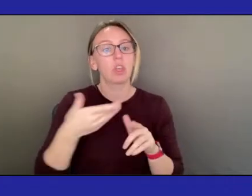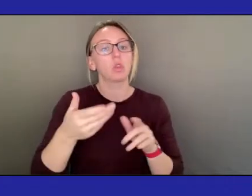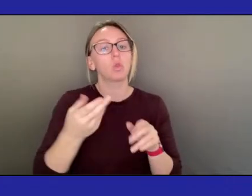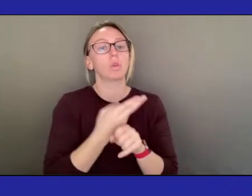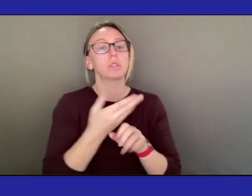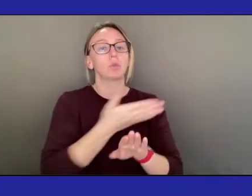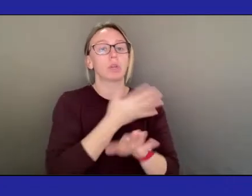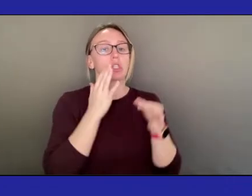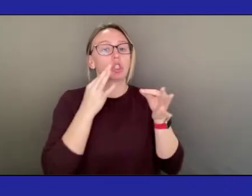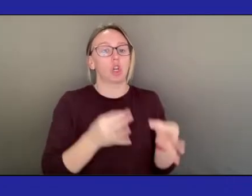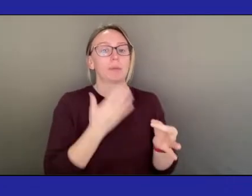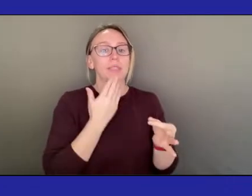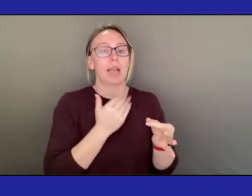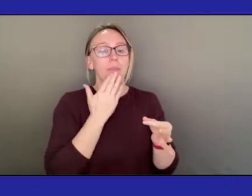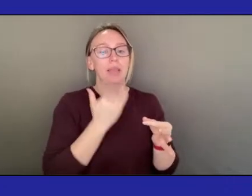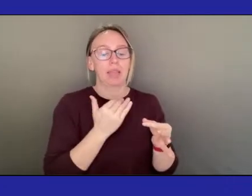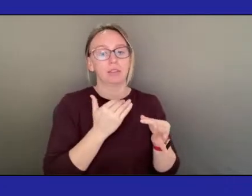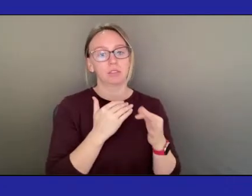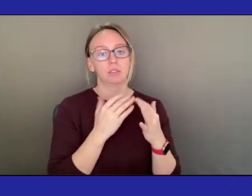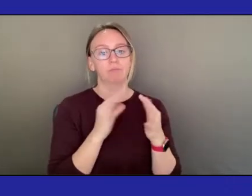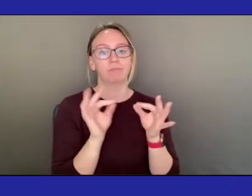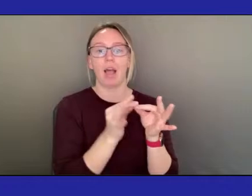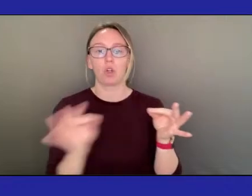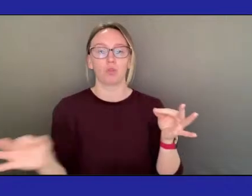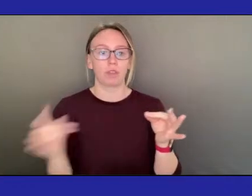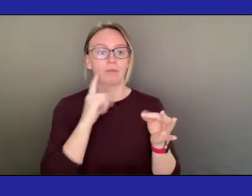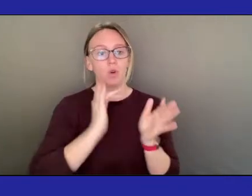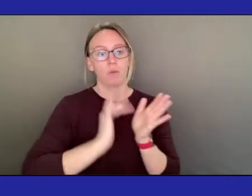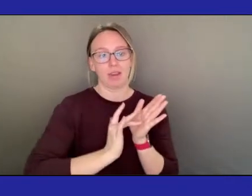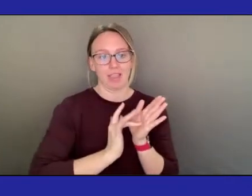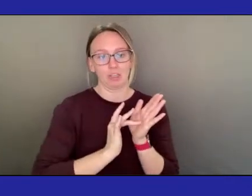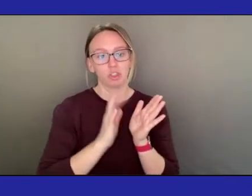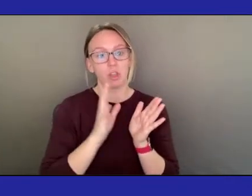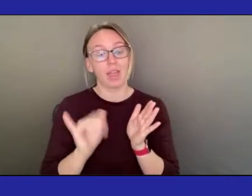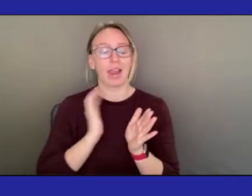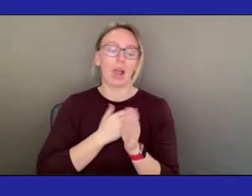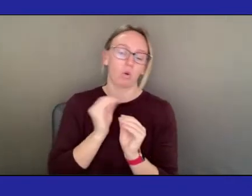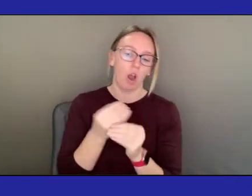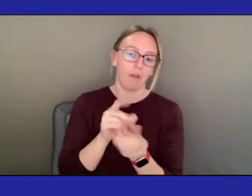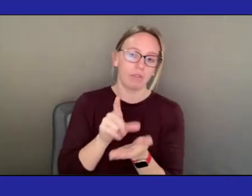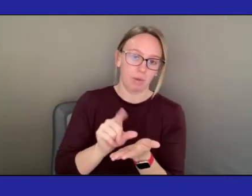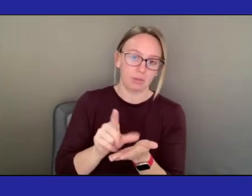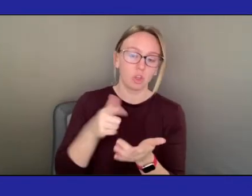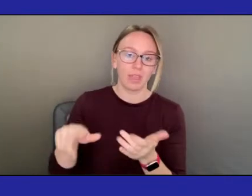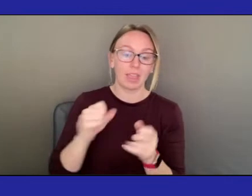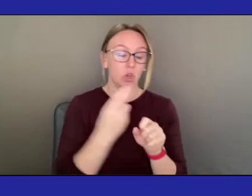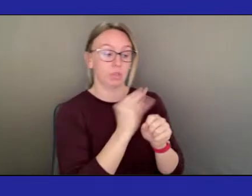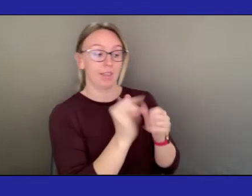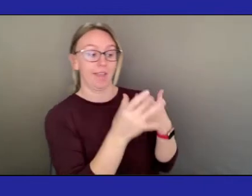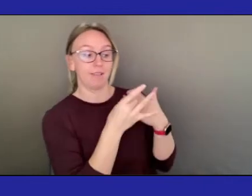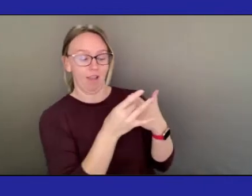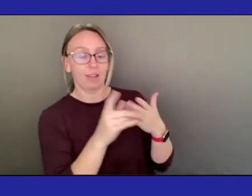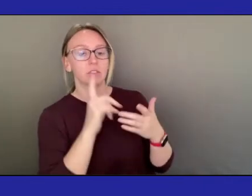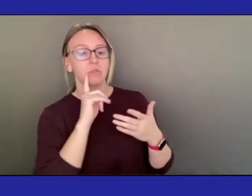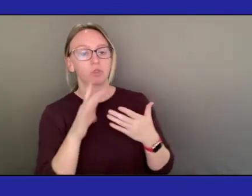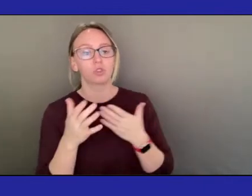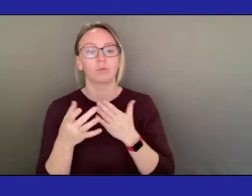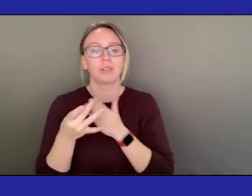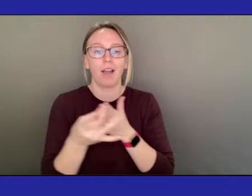office publishes. And so they're able to use that to guide the patient care. Next slide,